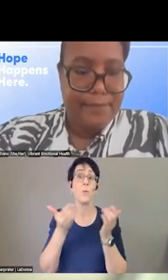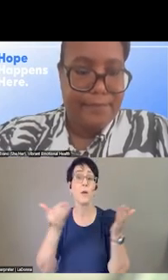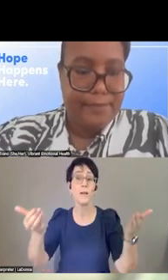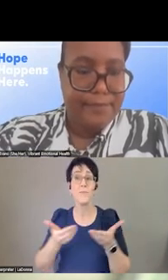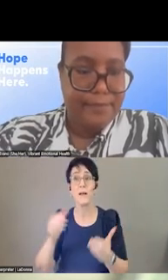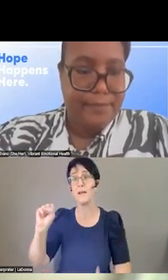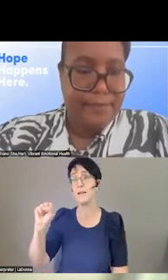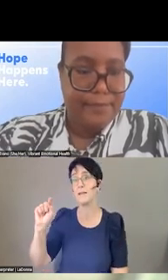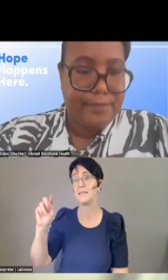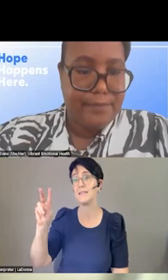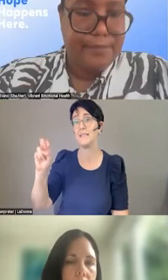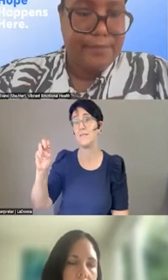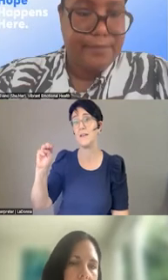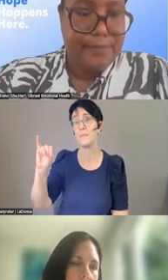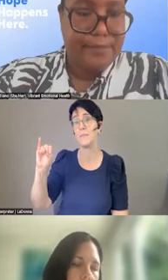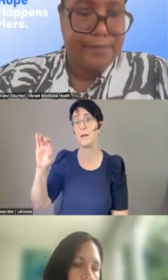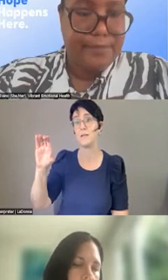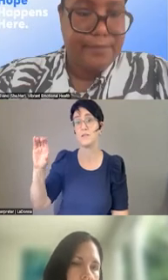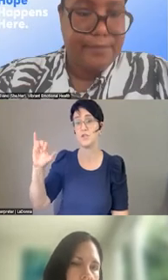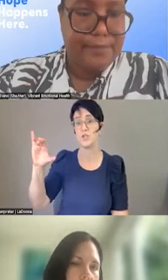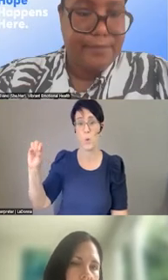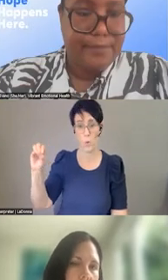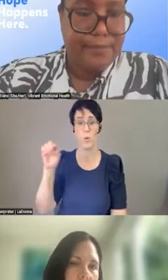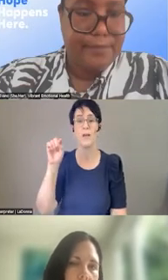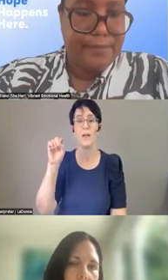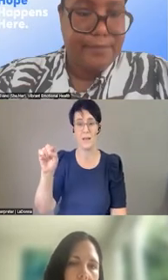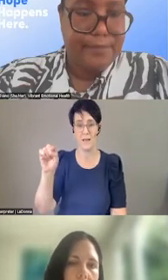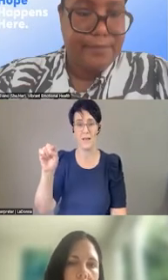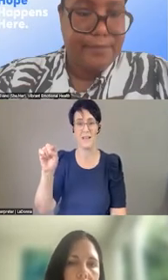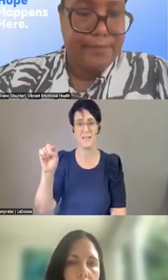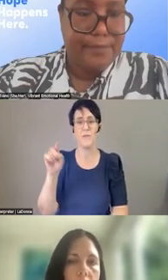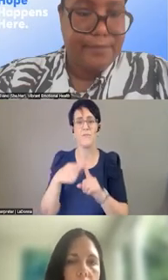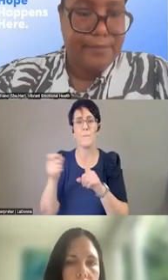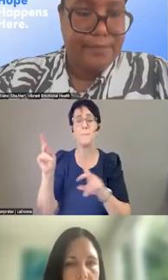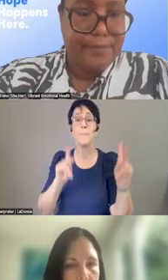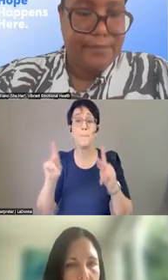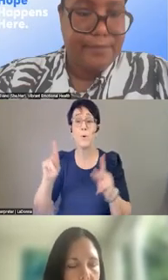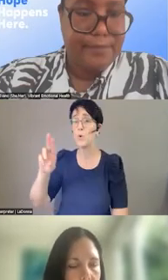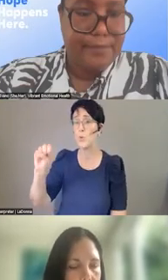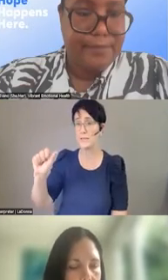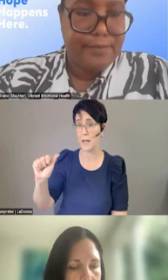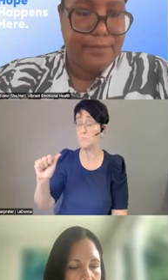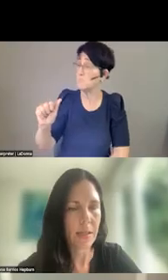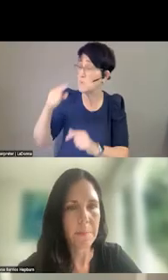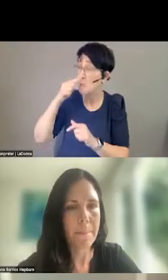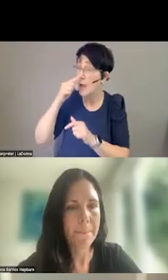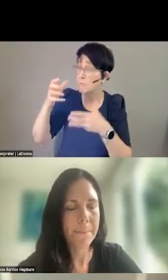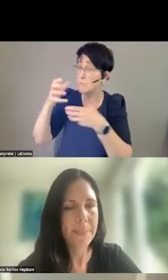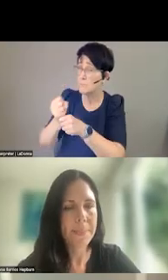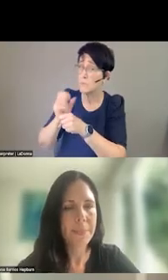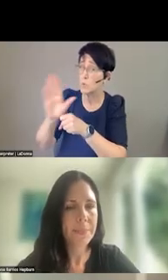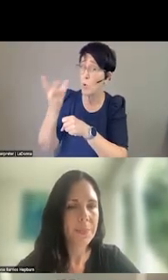which is a peer-led mental health crisis care provider. Steve, can you share a little bit about your own experience with the crisis system?